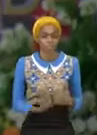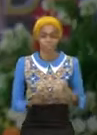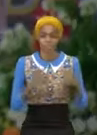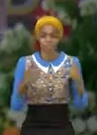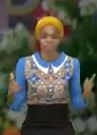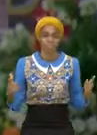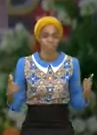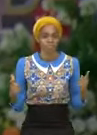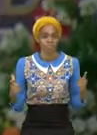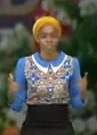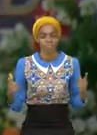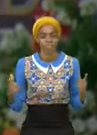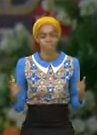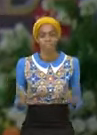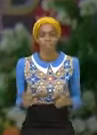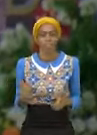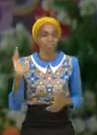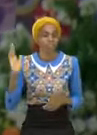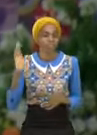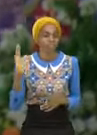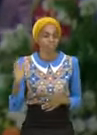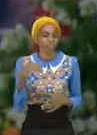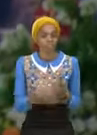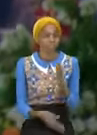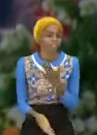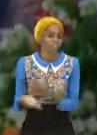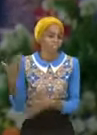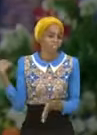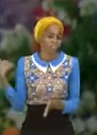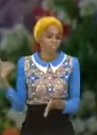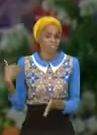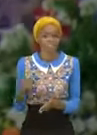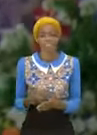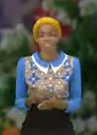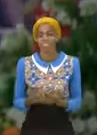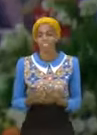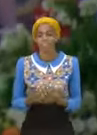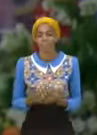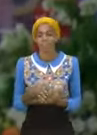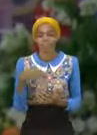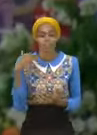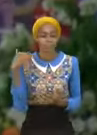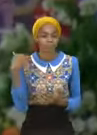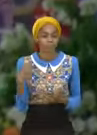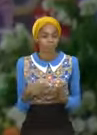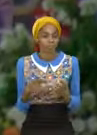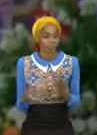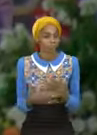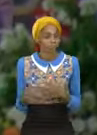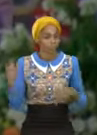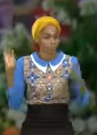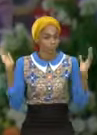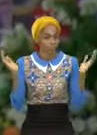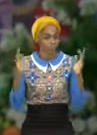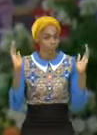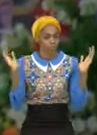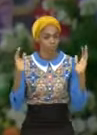testimonies in the last GCK celebration. Let's bring you one of those striking testimonies